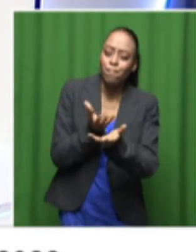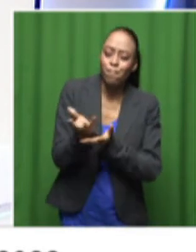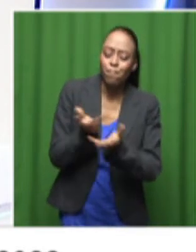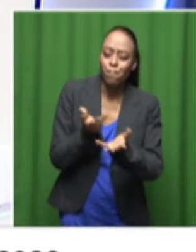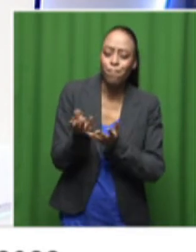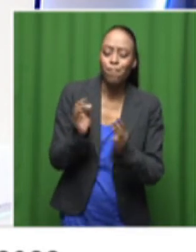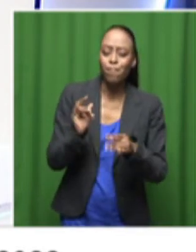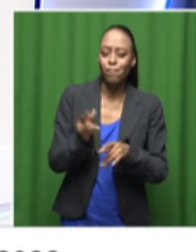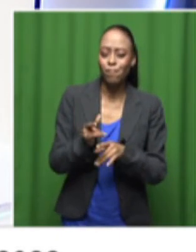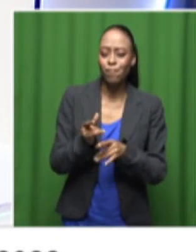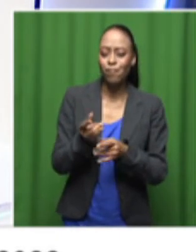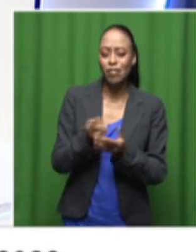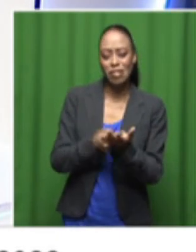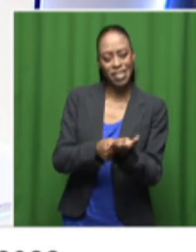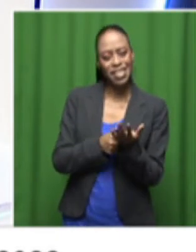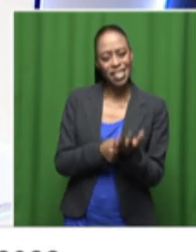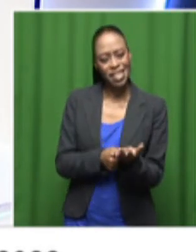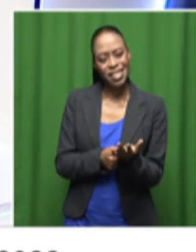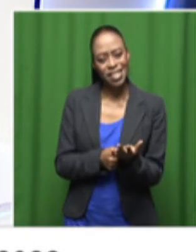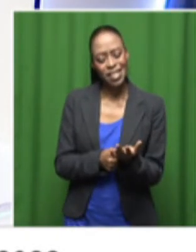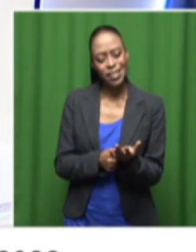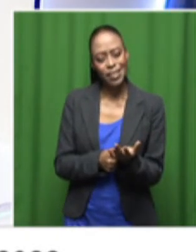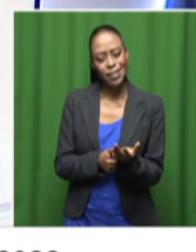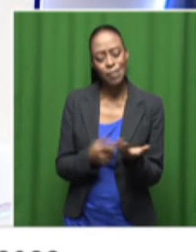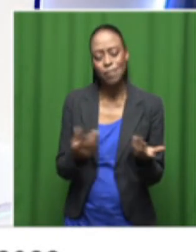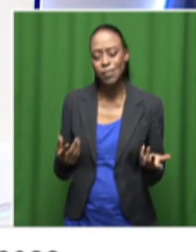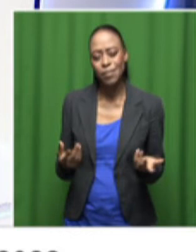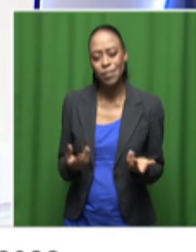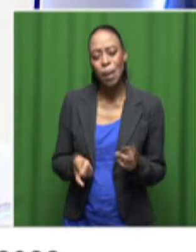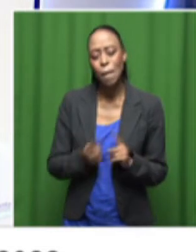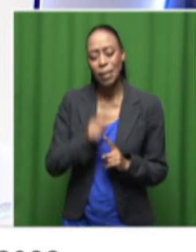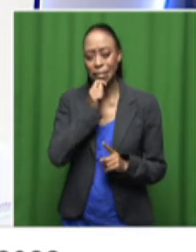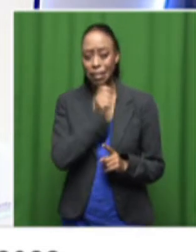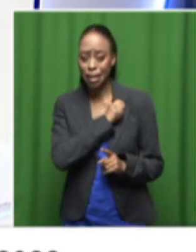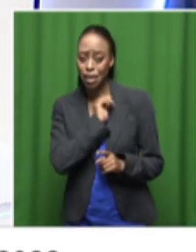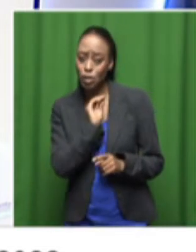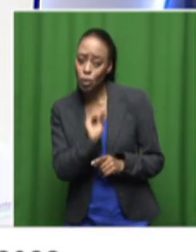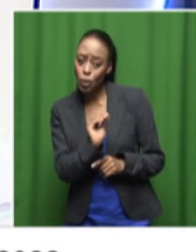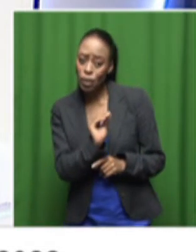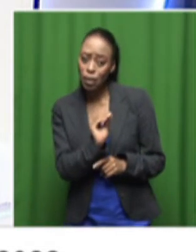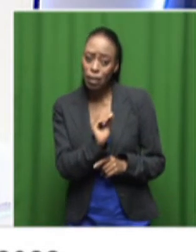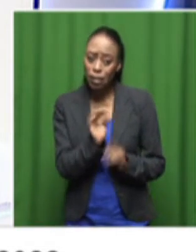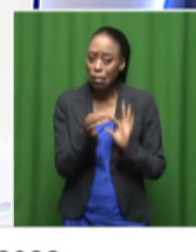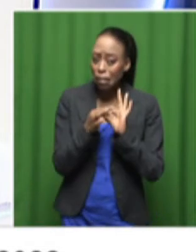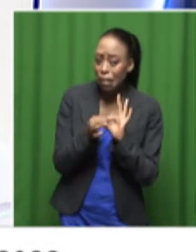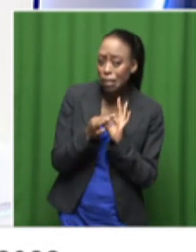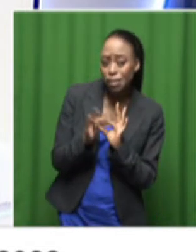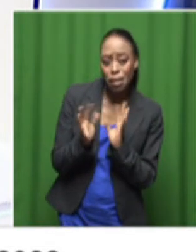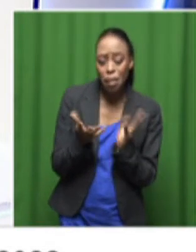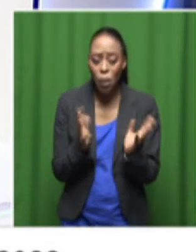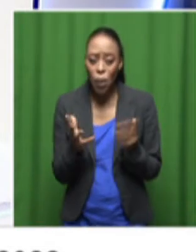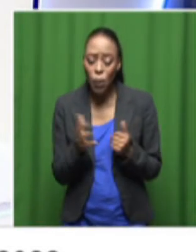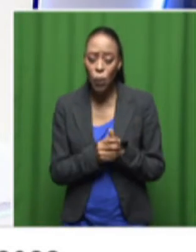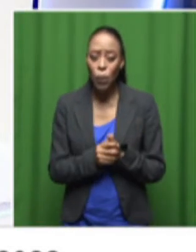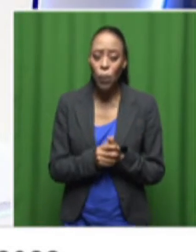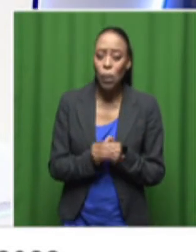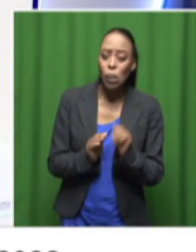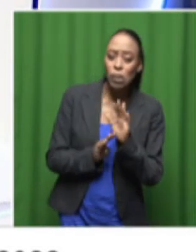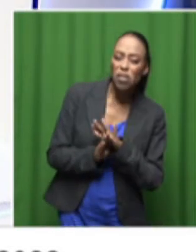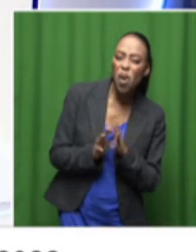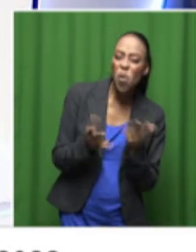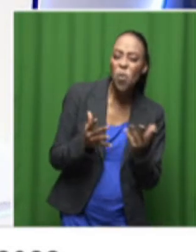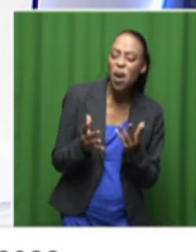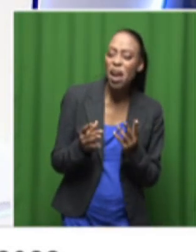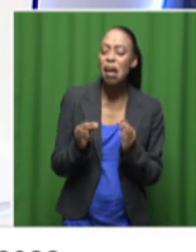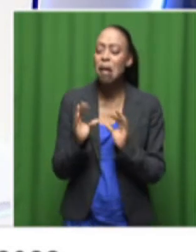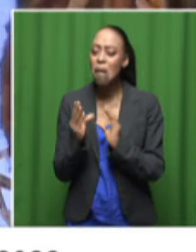in conversations with yourselves as well today. What's the trust there like, and what does that relationship need to look like for us to start